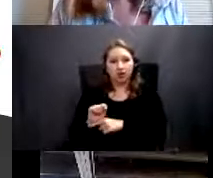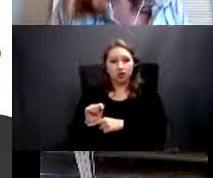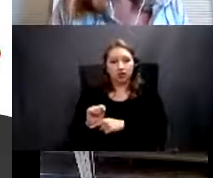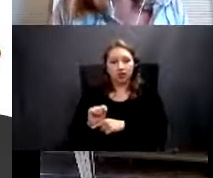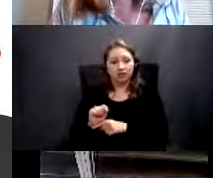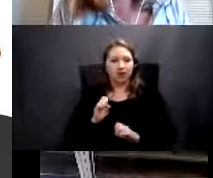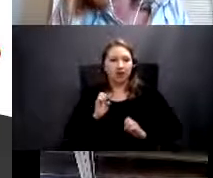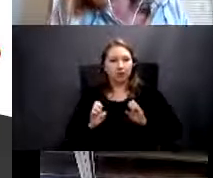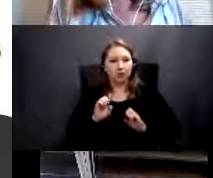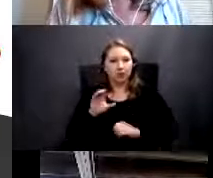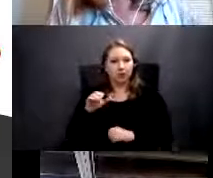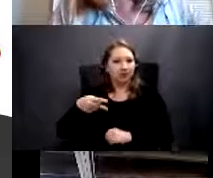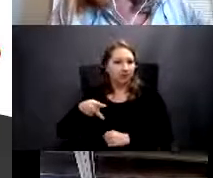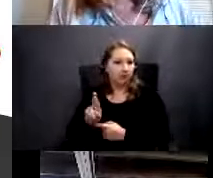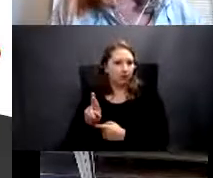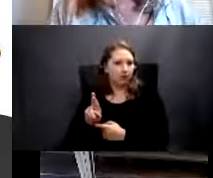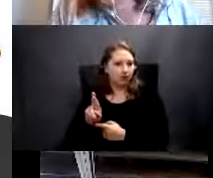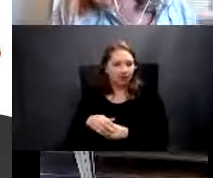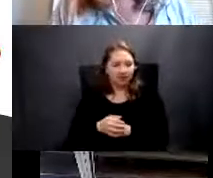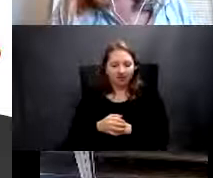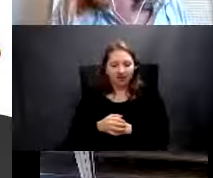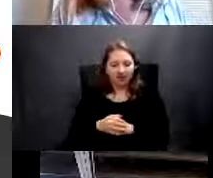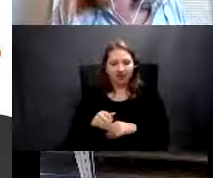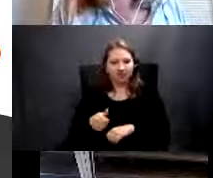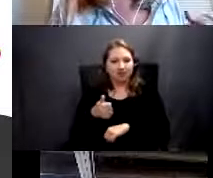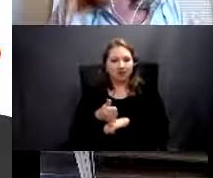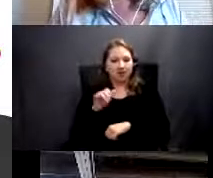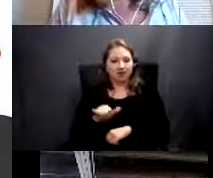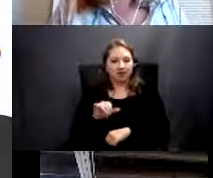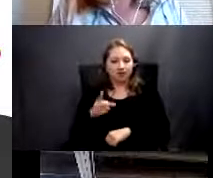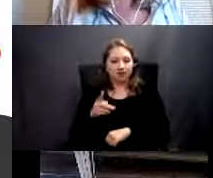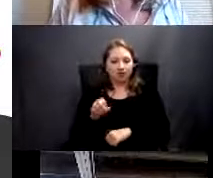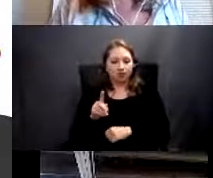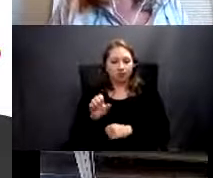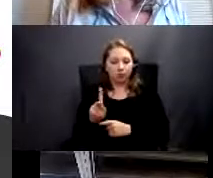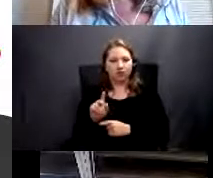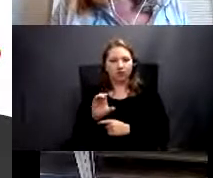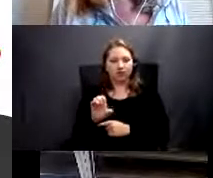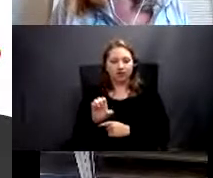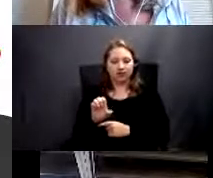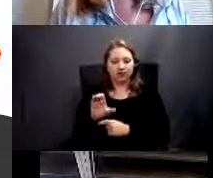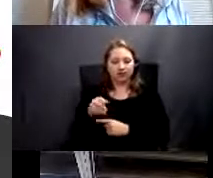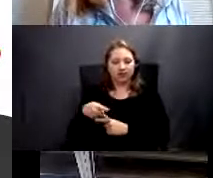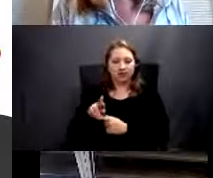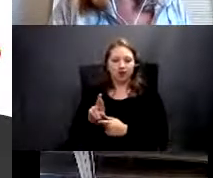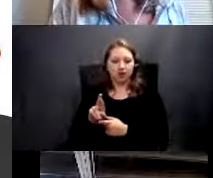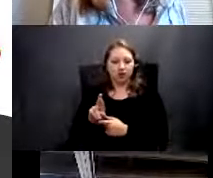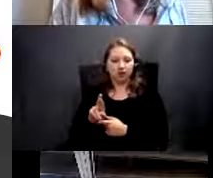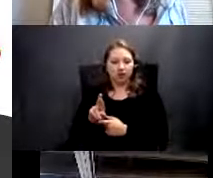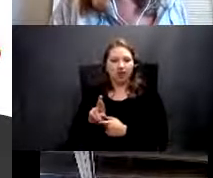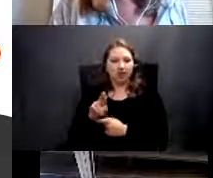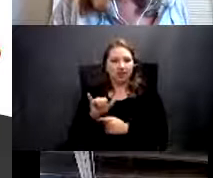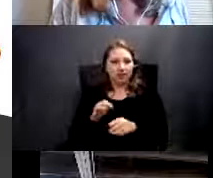CPR, and holding the framework of ECPR, this piece became one of the most important